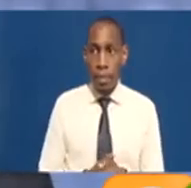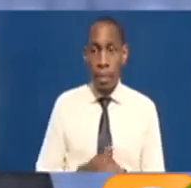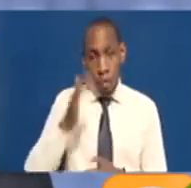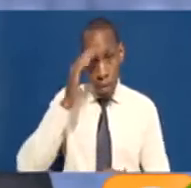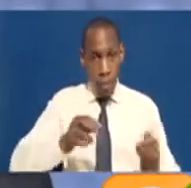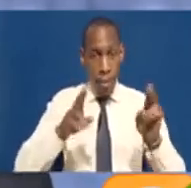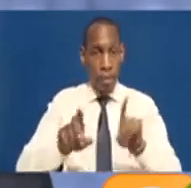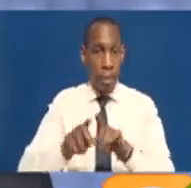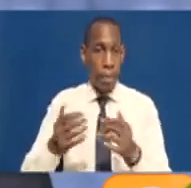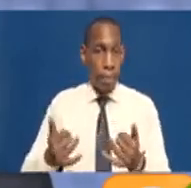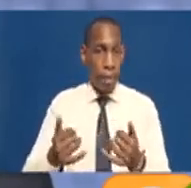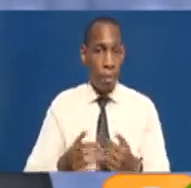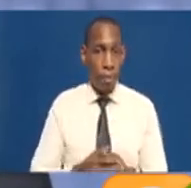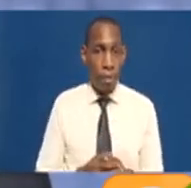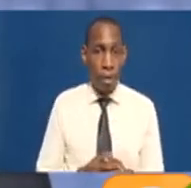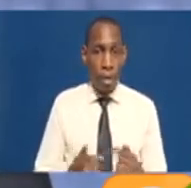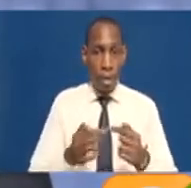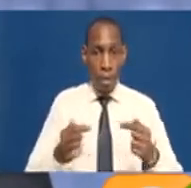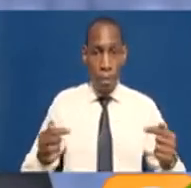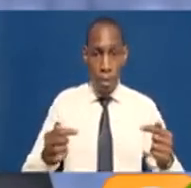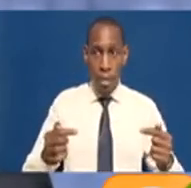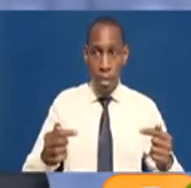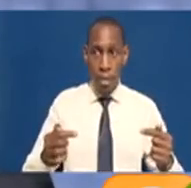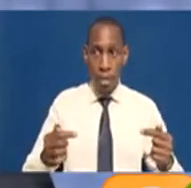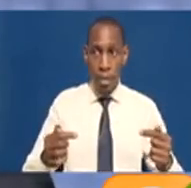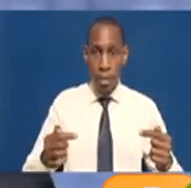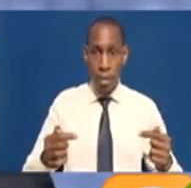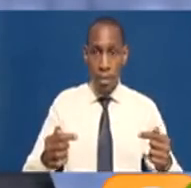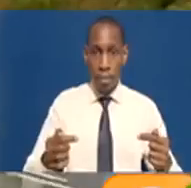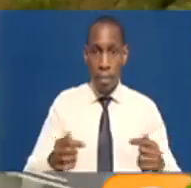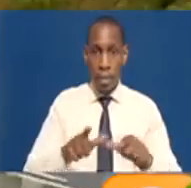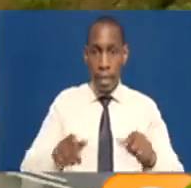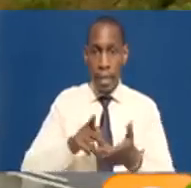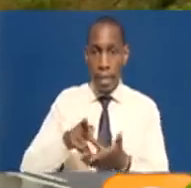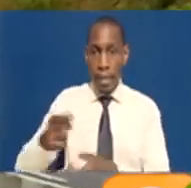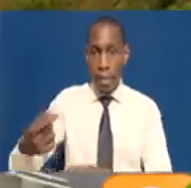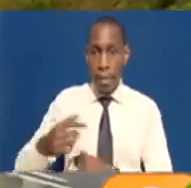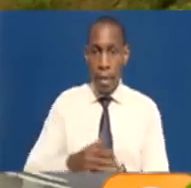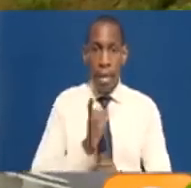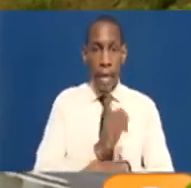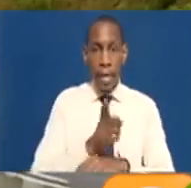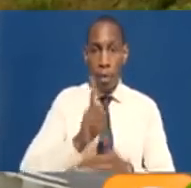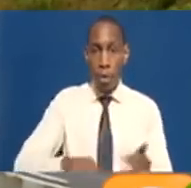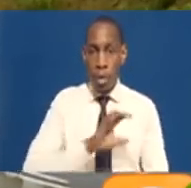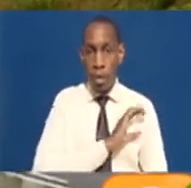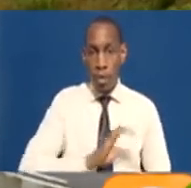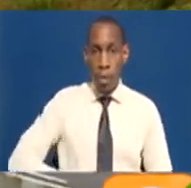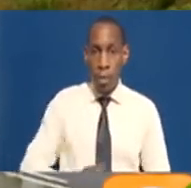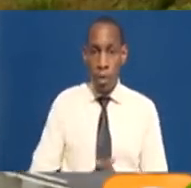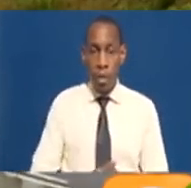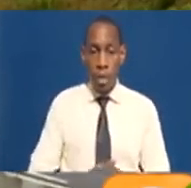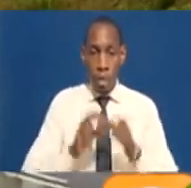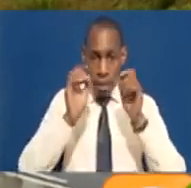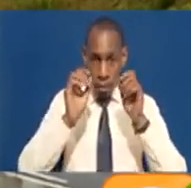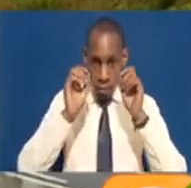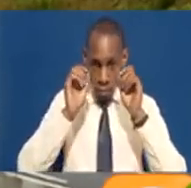is a contested in the sense that this is not land that will be the subject of compensation. Otachi warning that the commission is on high alert